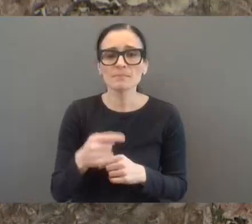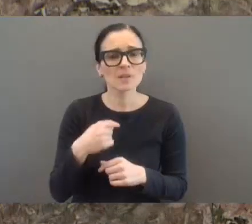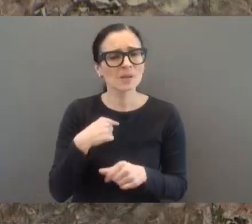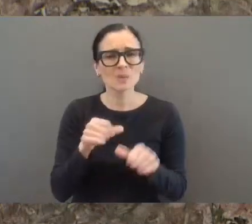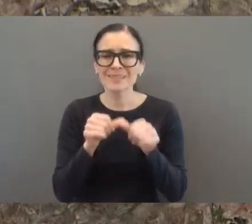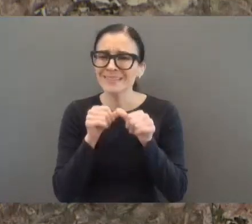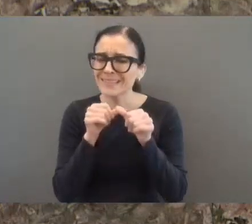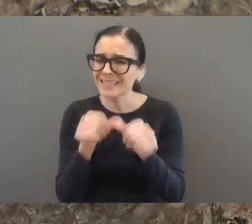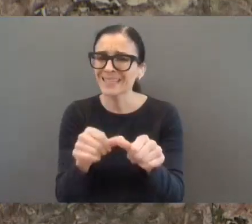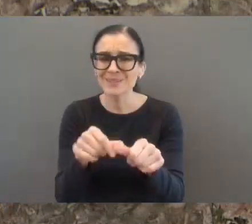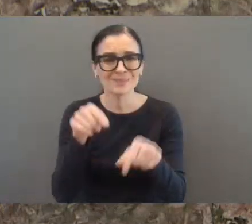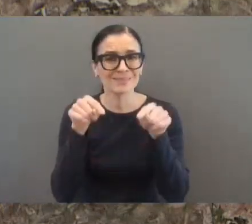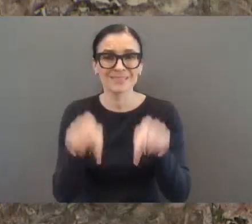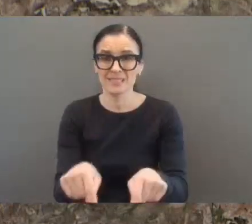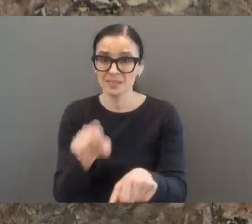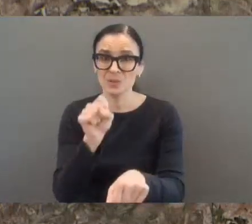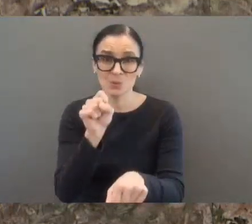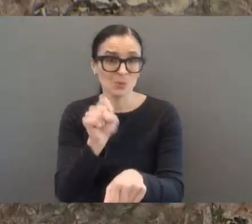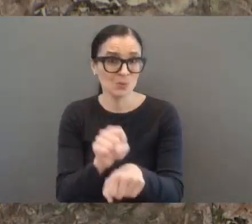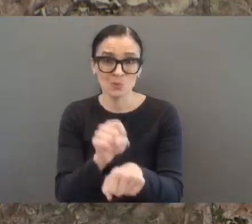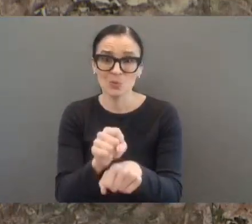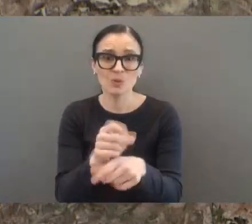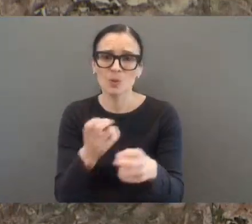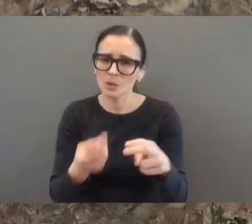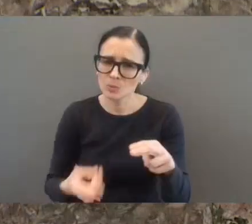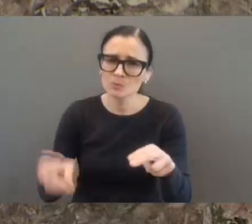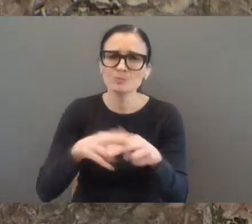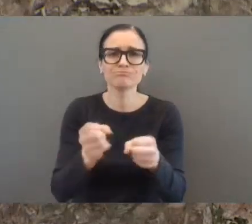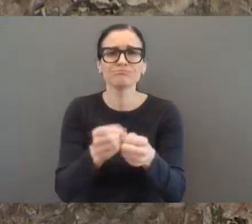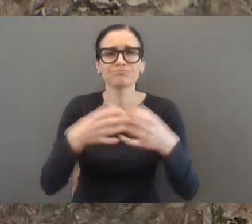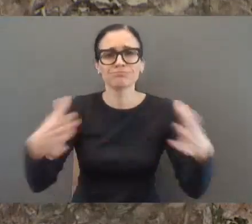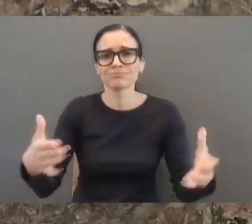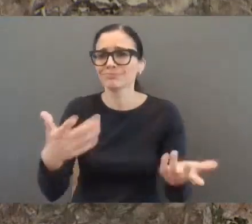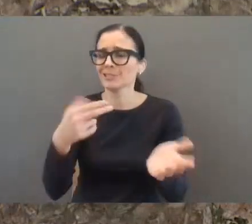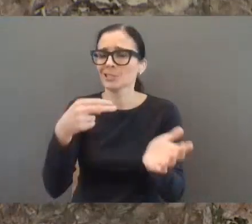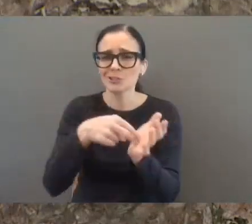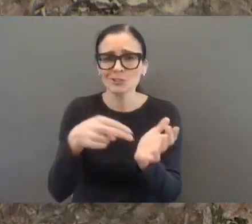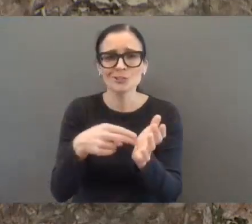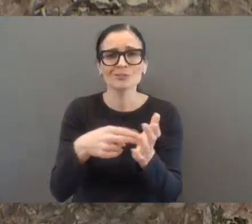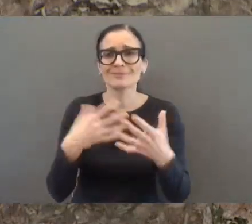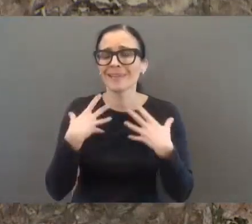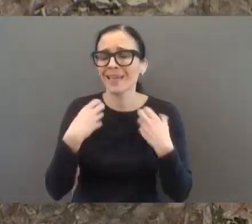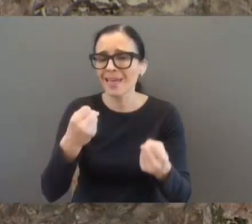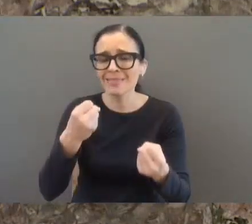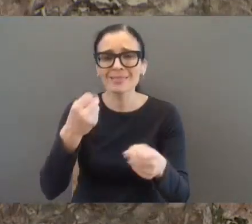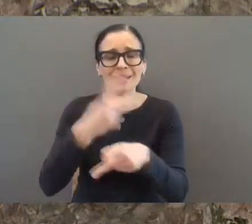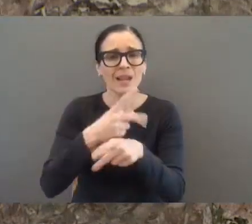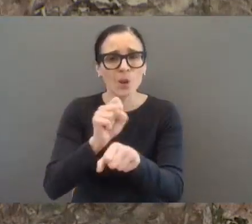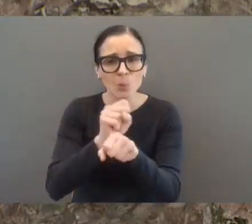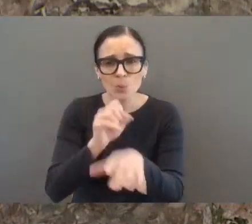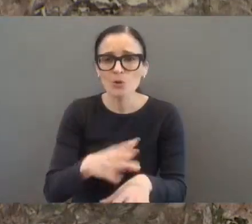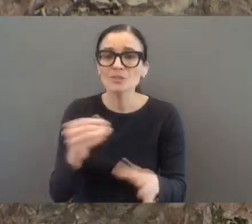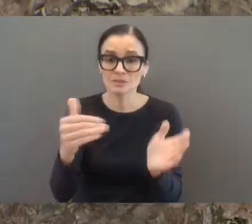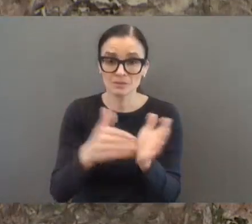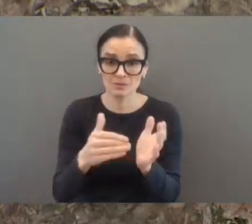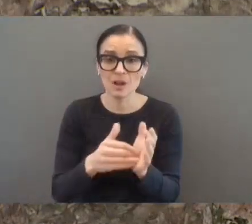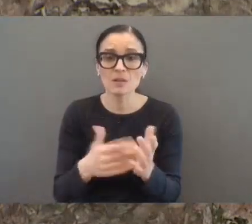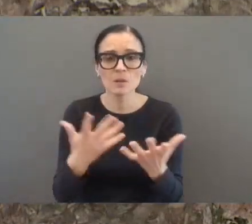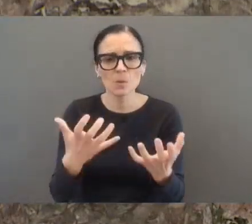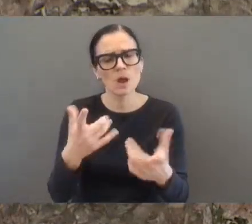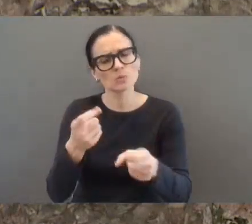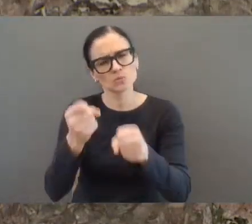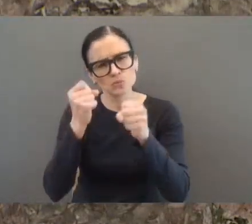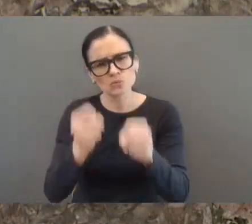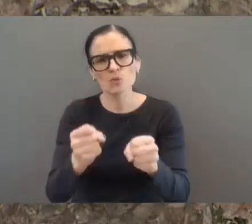number of doctors, nurses, healthcare workers across the entire system to build that strong public healthcare system that British Columbians deserve.